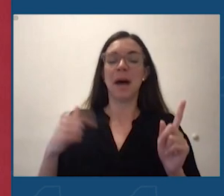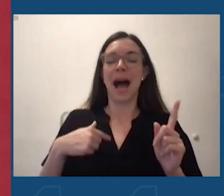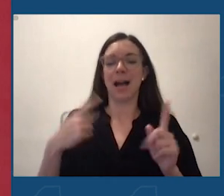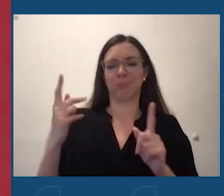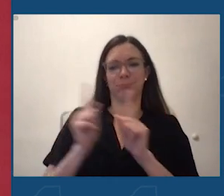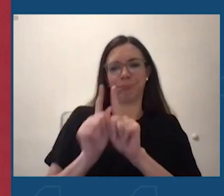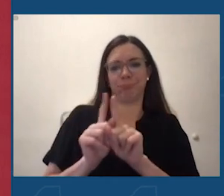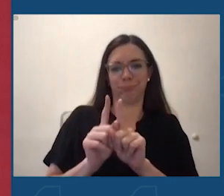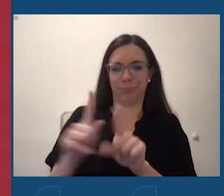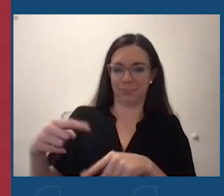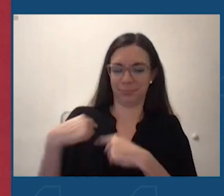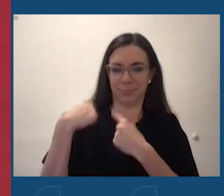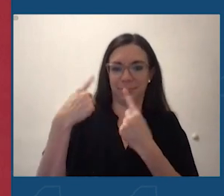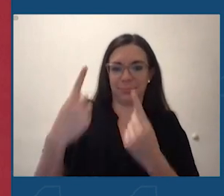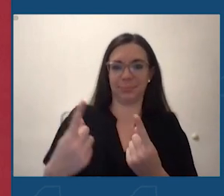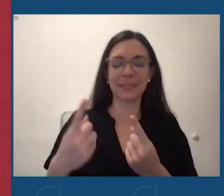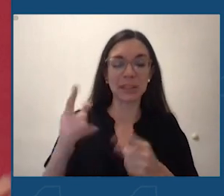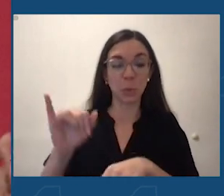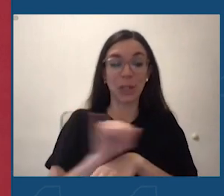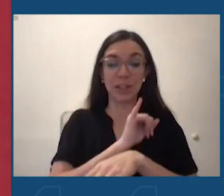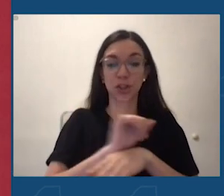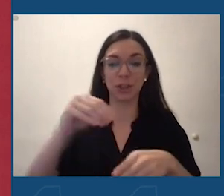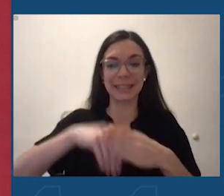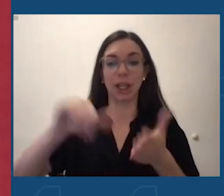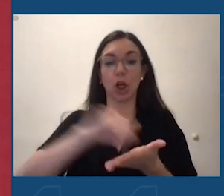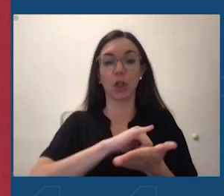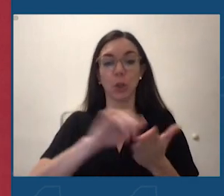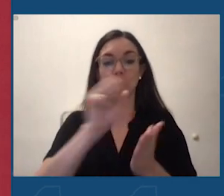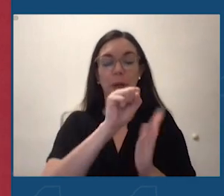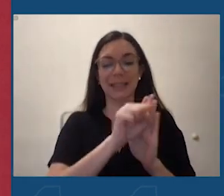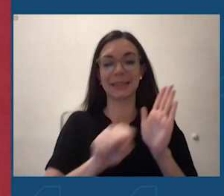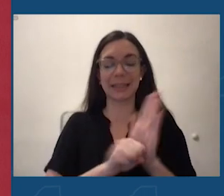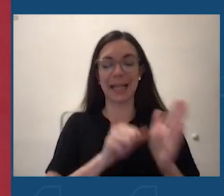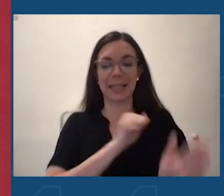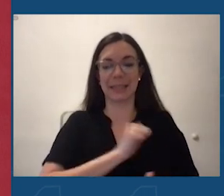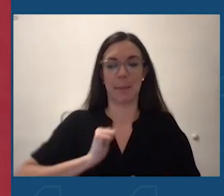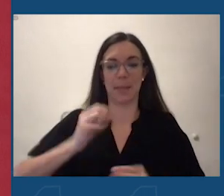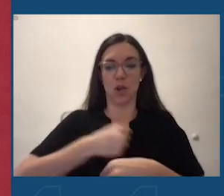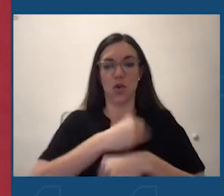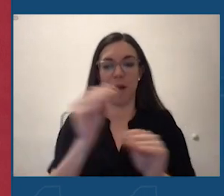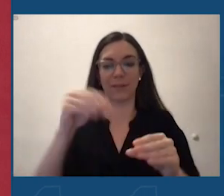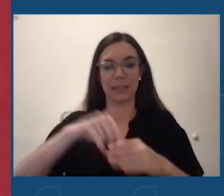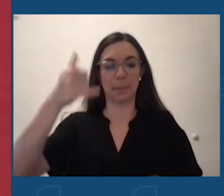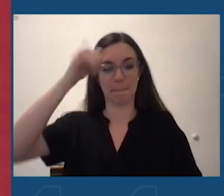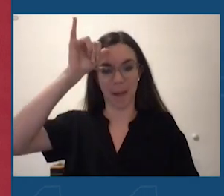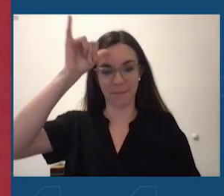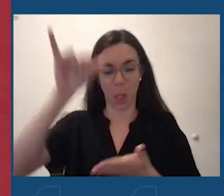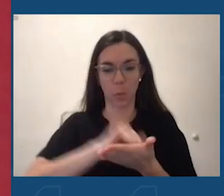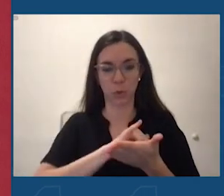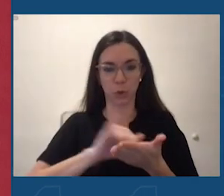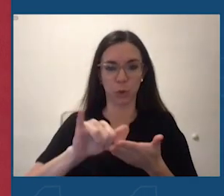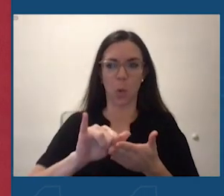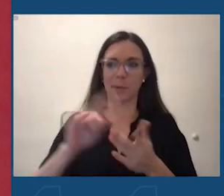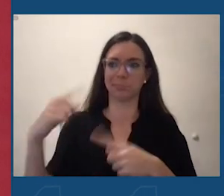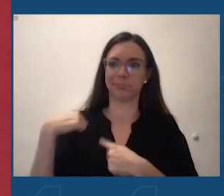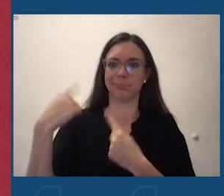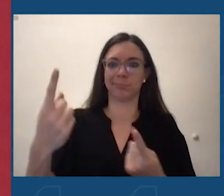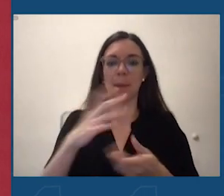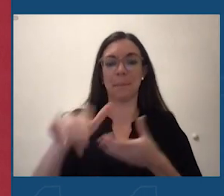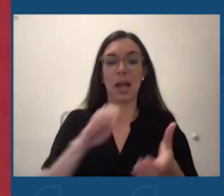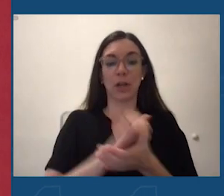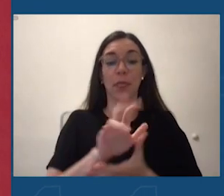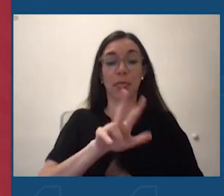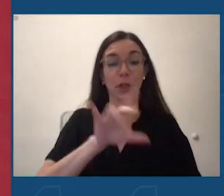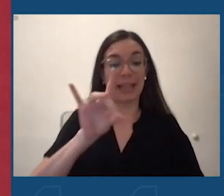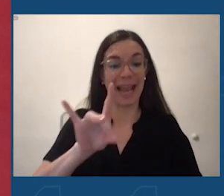were interns in the New York State Assembly office in Buffalo, a life partner for married 38 years. But he